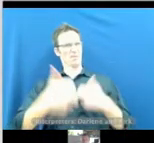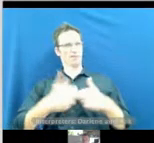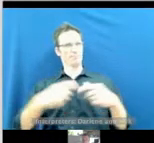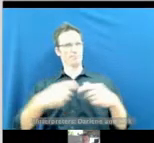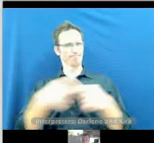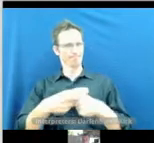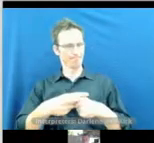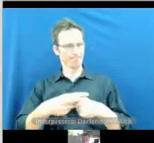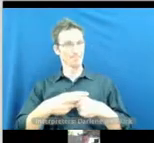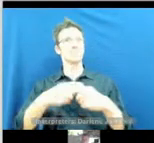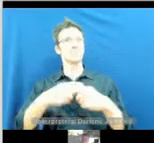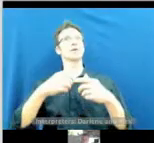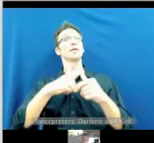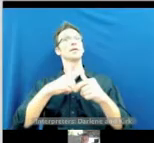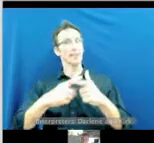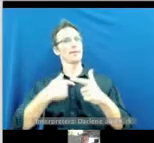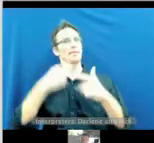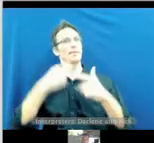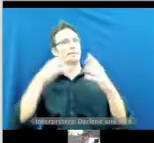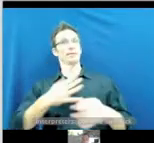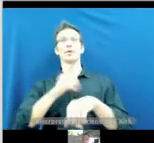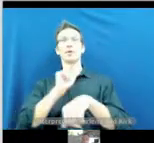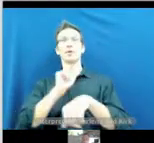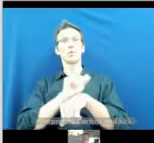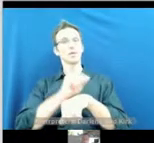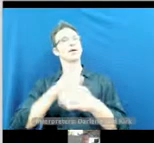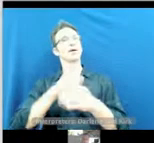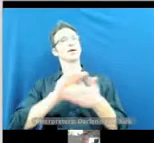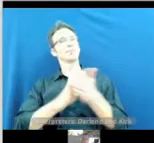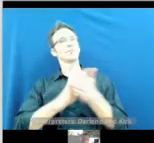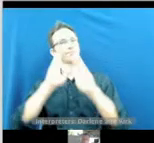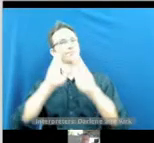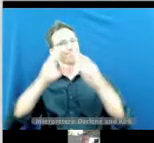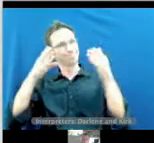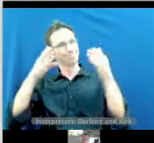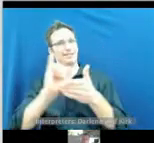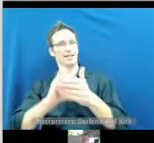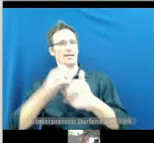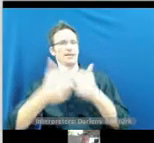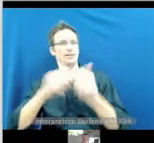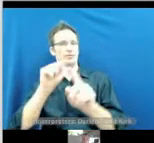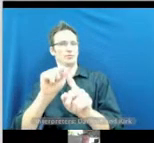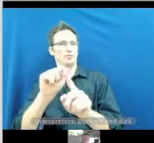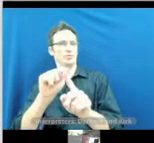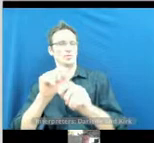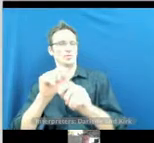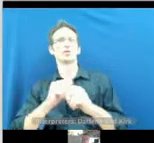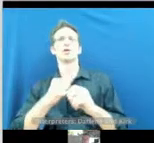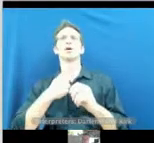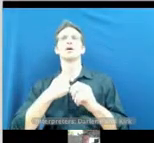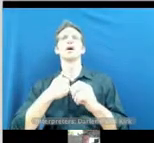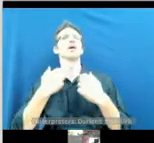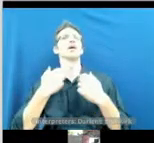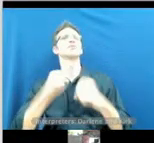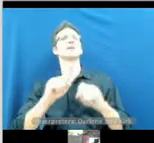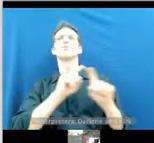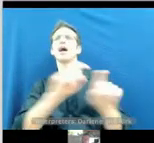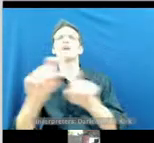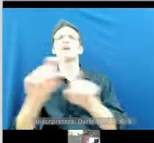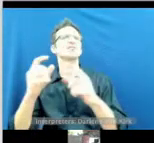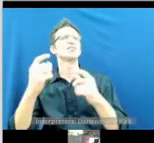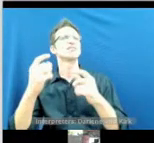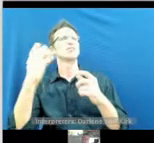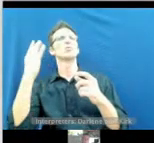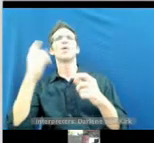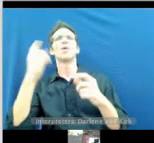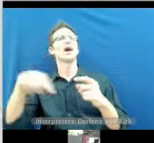then, became focused on that particular issue, asking the questions about, well, what is that about? What's